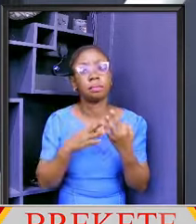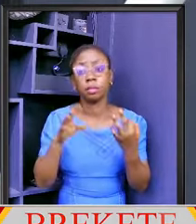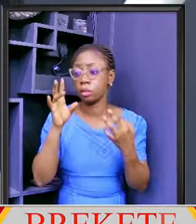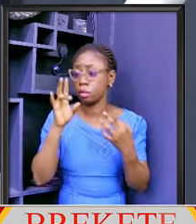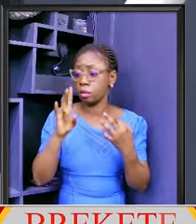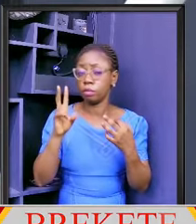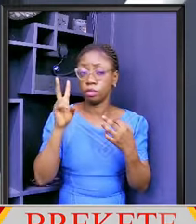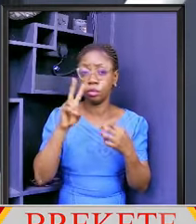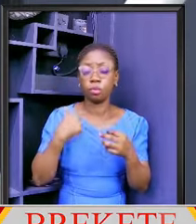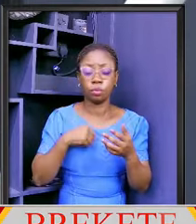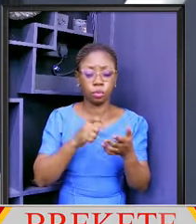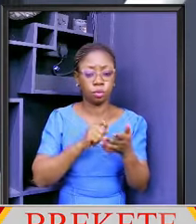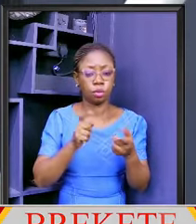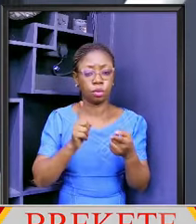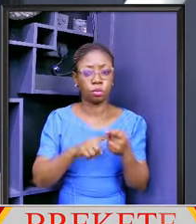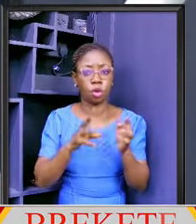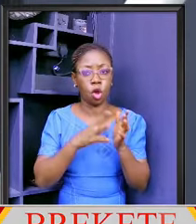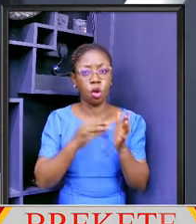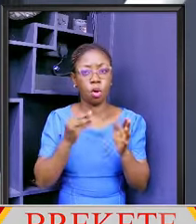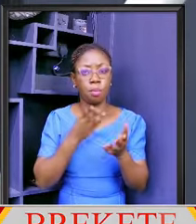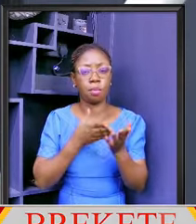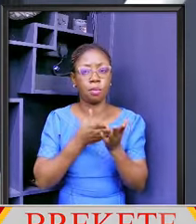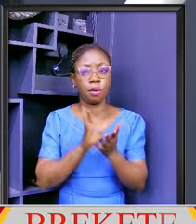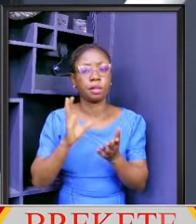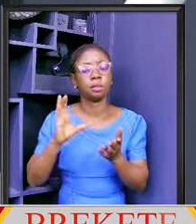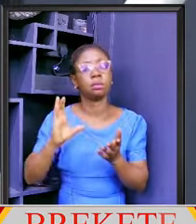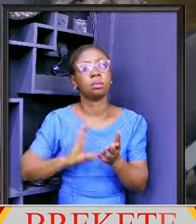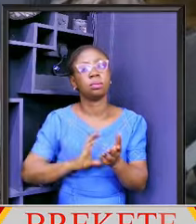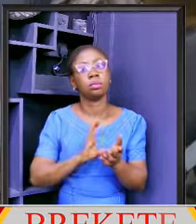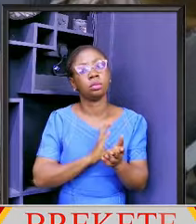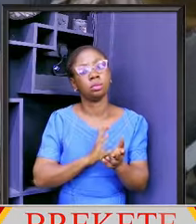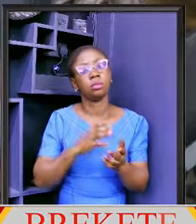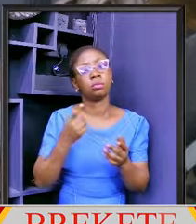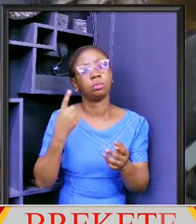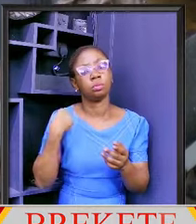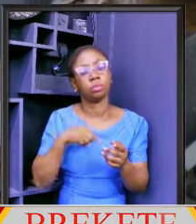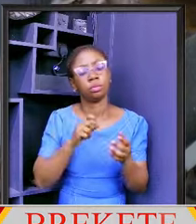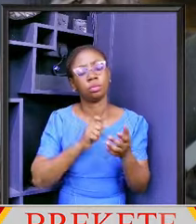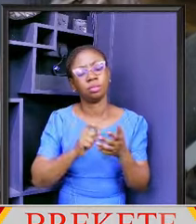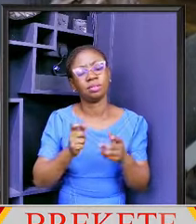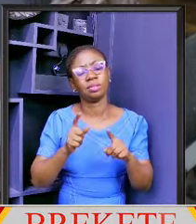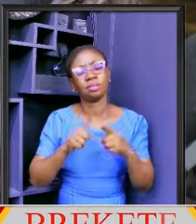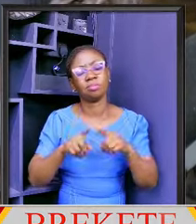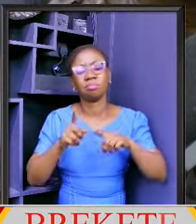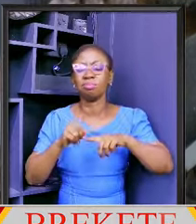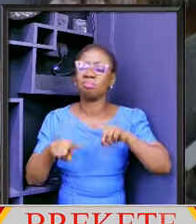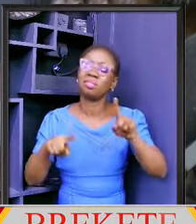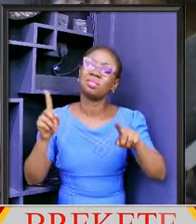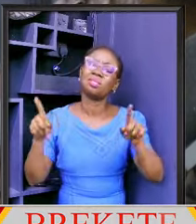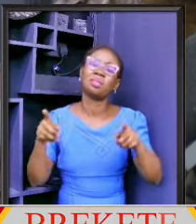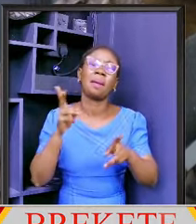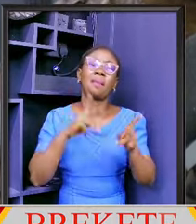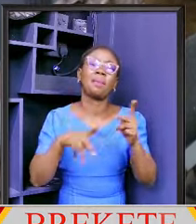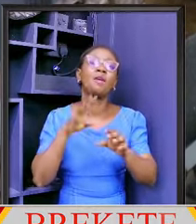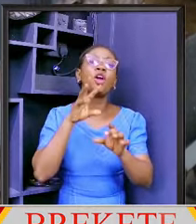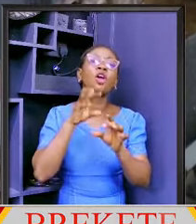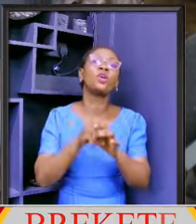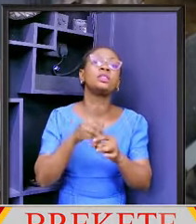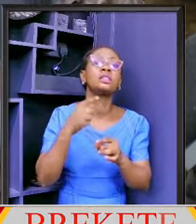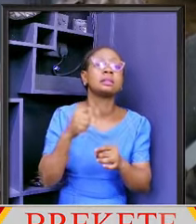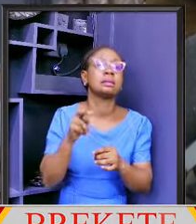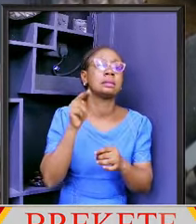We wrote to Copyright Commission. We wrote to, which we have written to several people, including the Nigerian